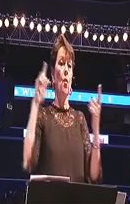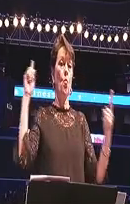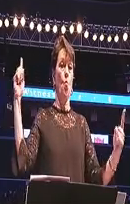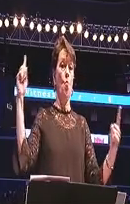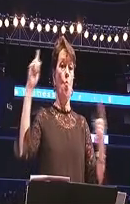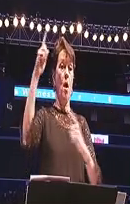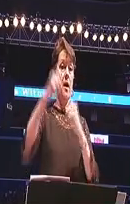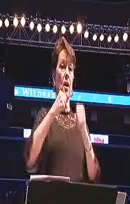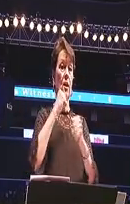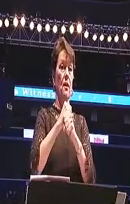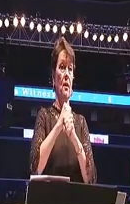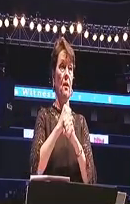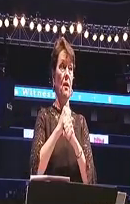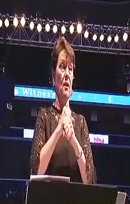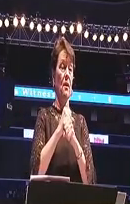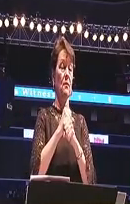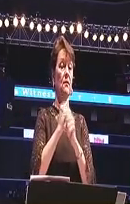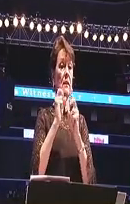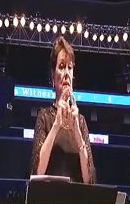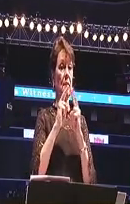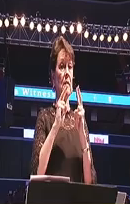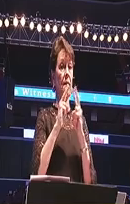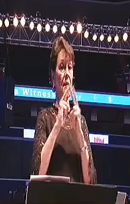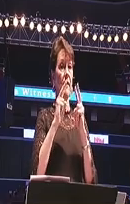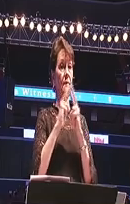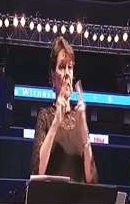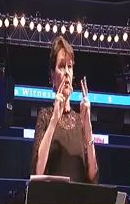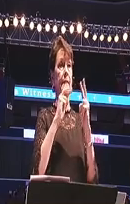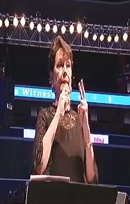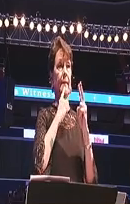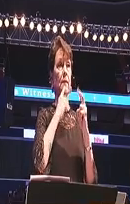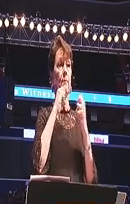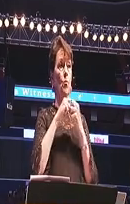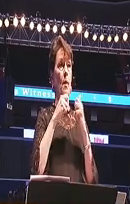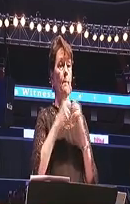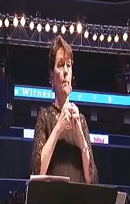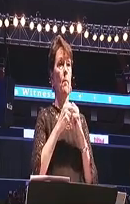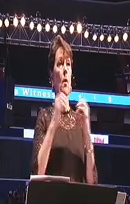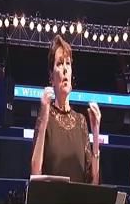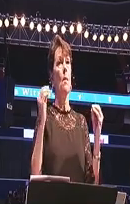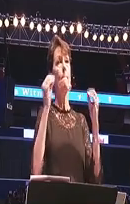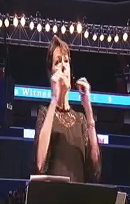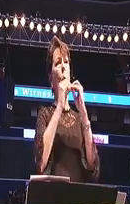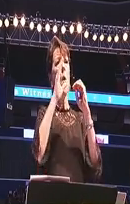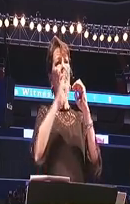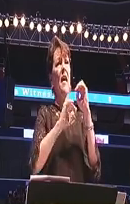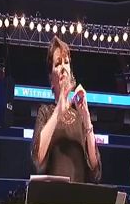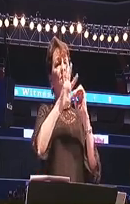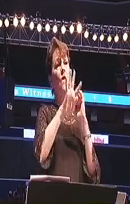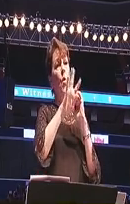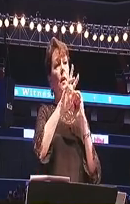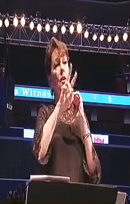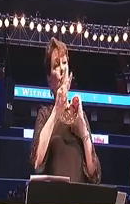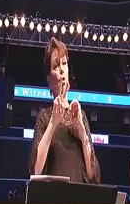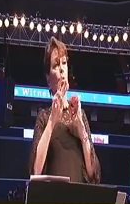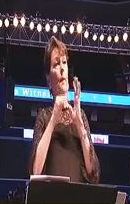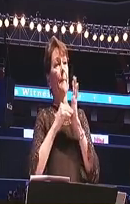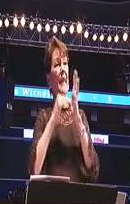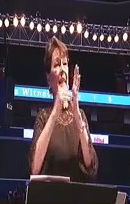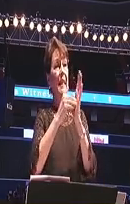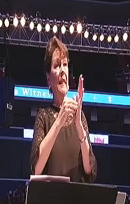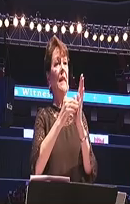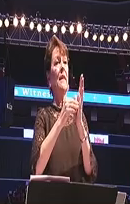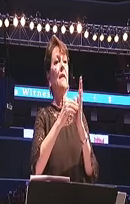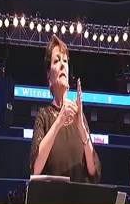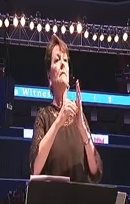That is how serious this problem is. More than 42 million of our brothers